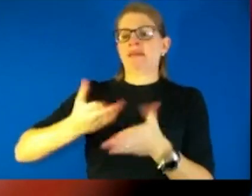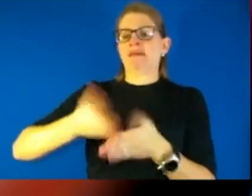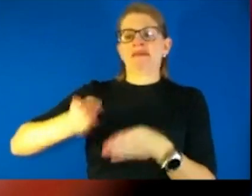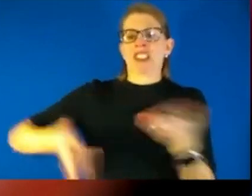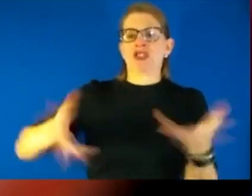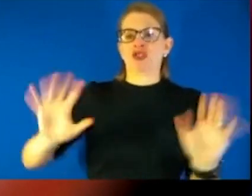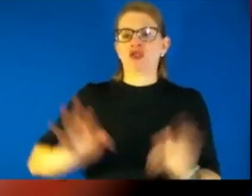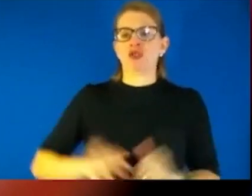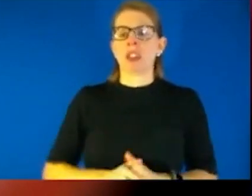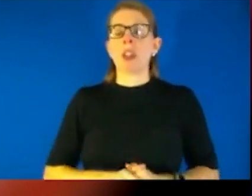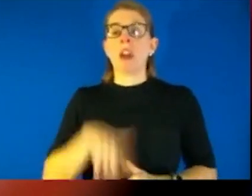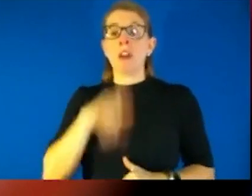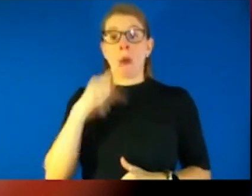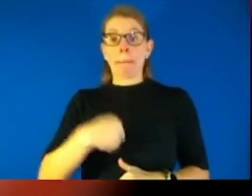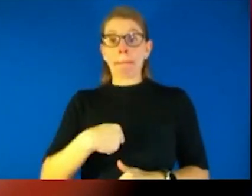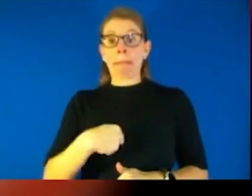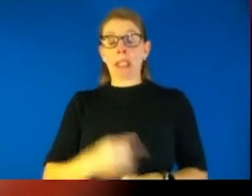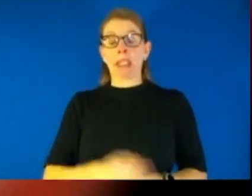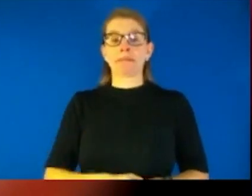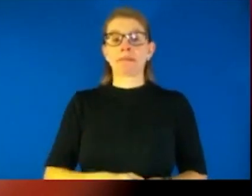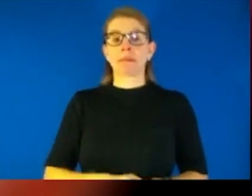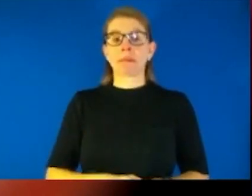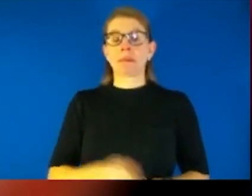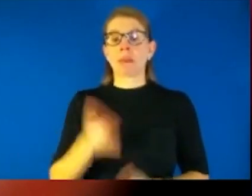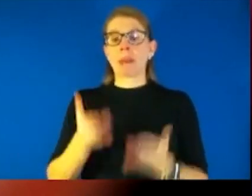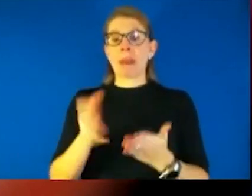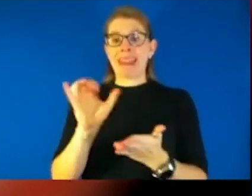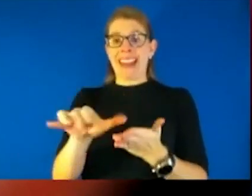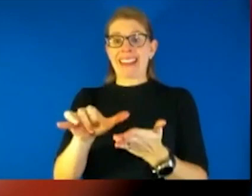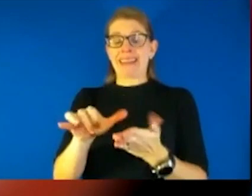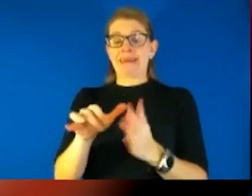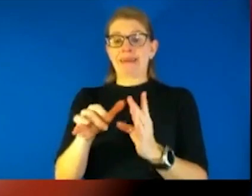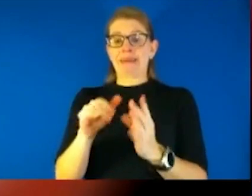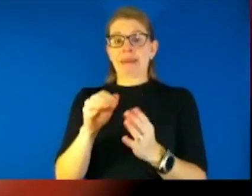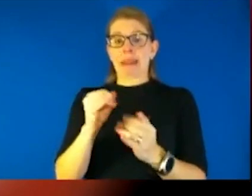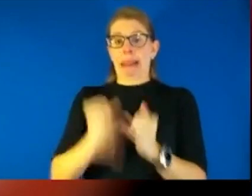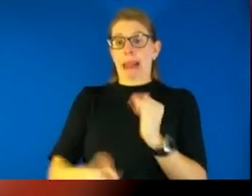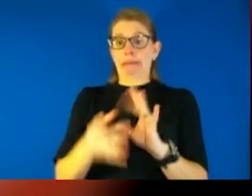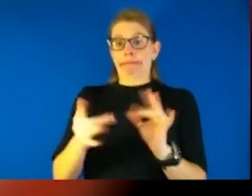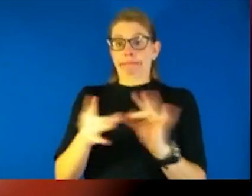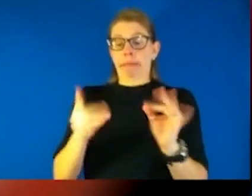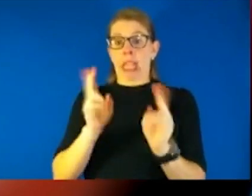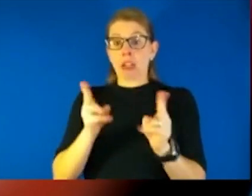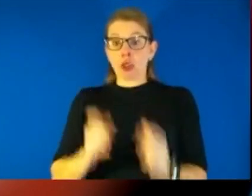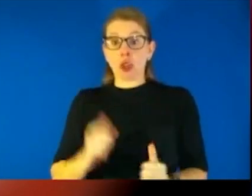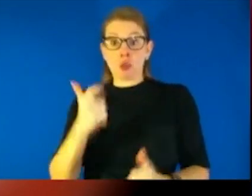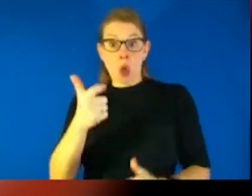for me, and maybe that's some last thing I want to say to the hunters which are on here,